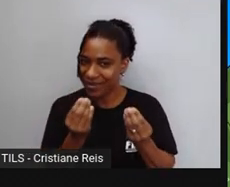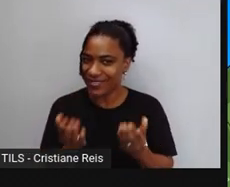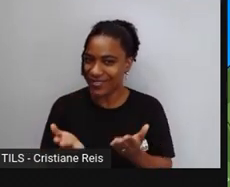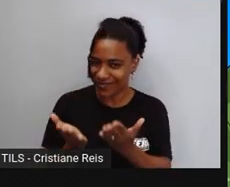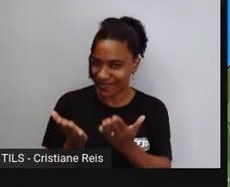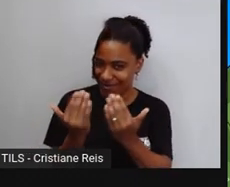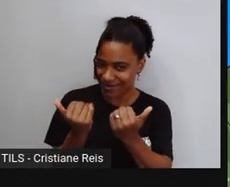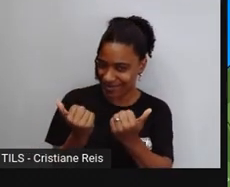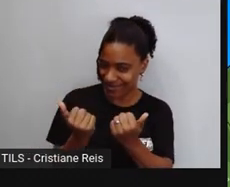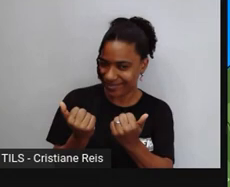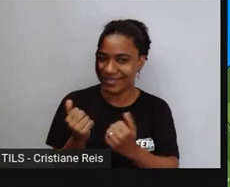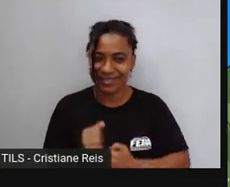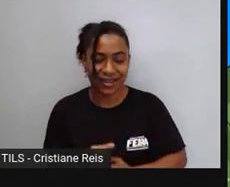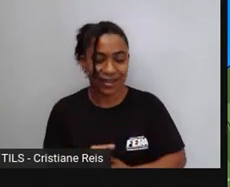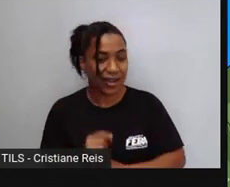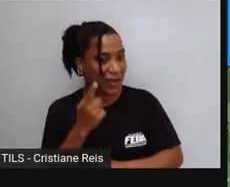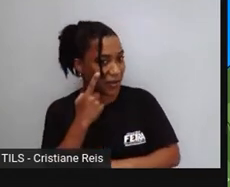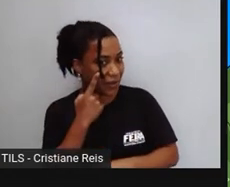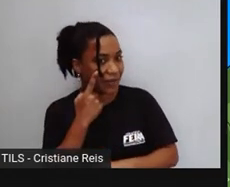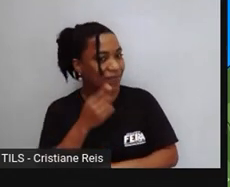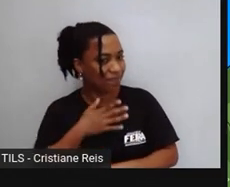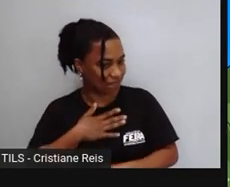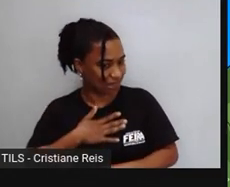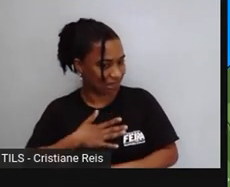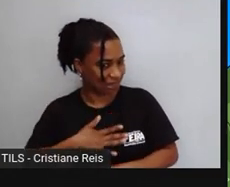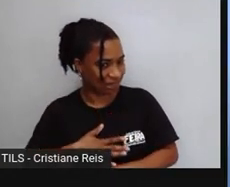moment, please. Só um minutinho, por favor.